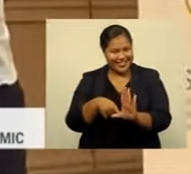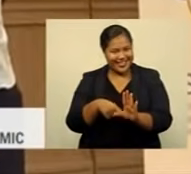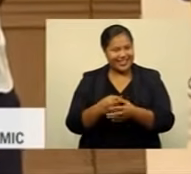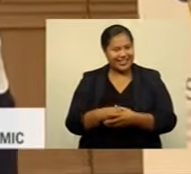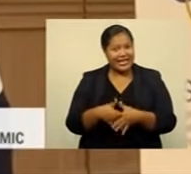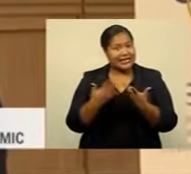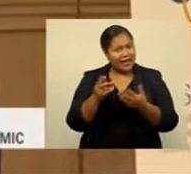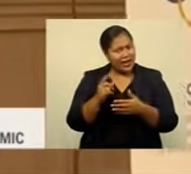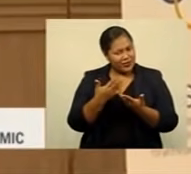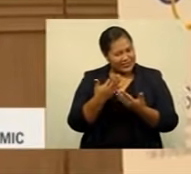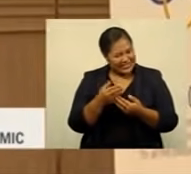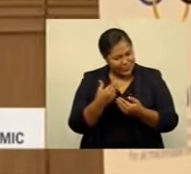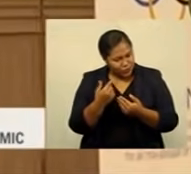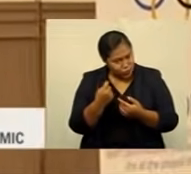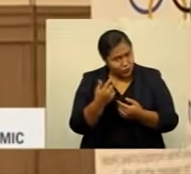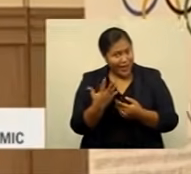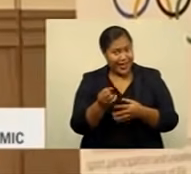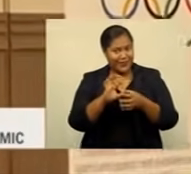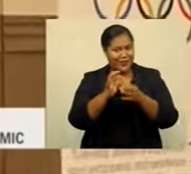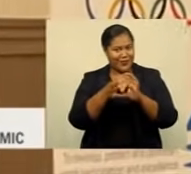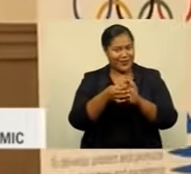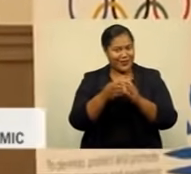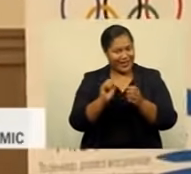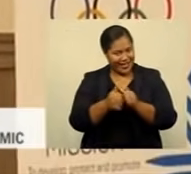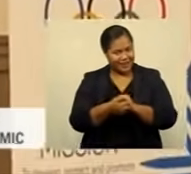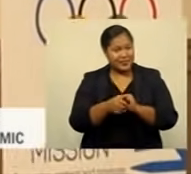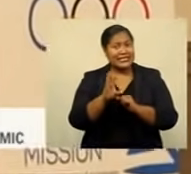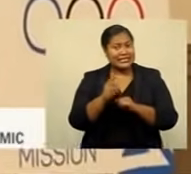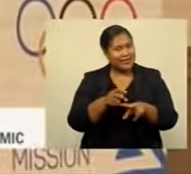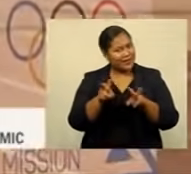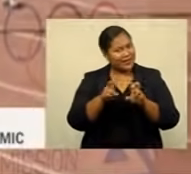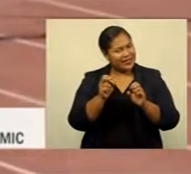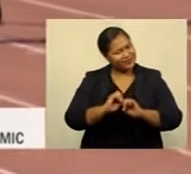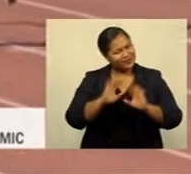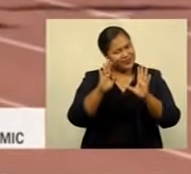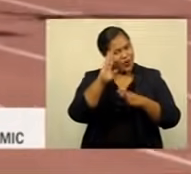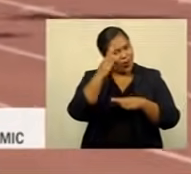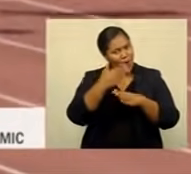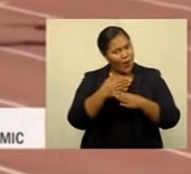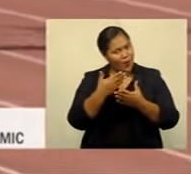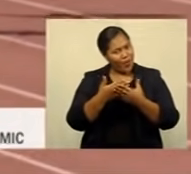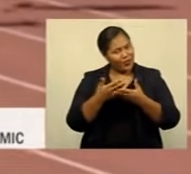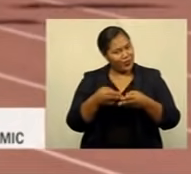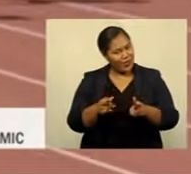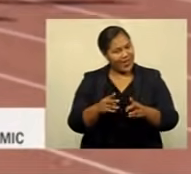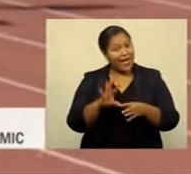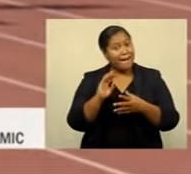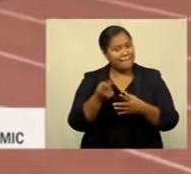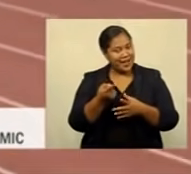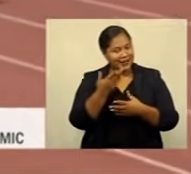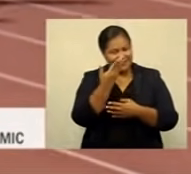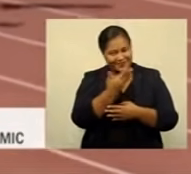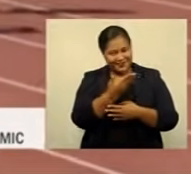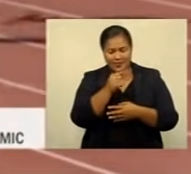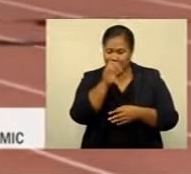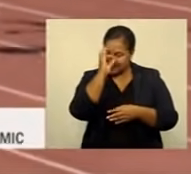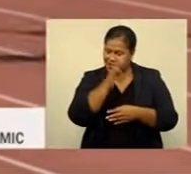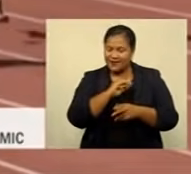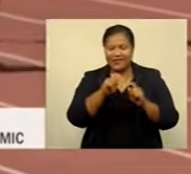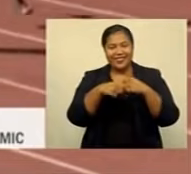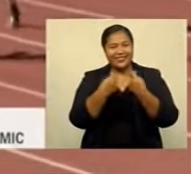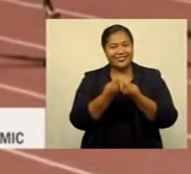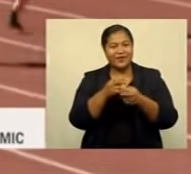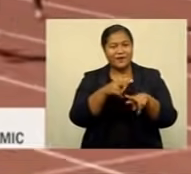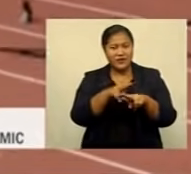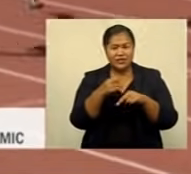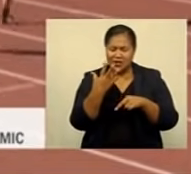just days away from his Olympic debut. Some athletes may have given up hope along the way, but not Tambakau Doro, and he believes Team Fiji now has